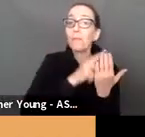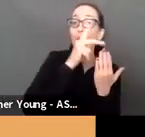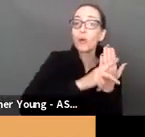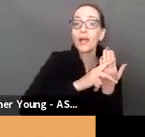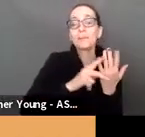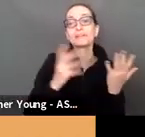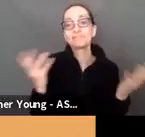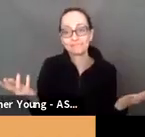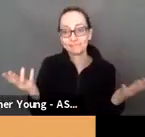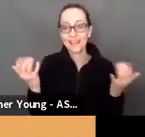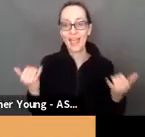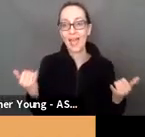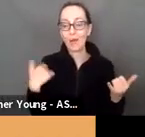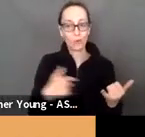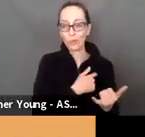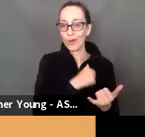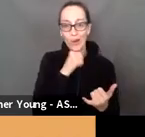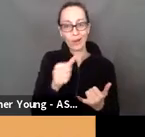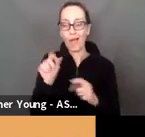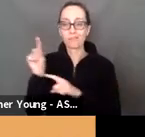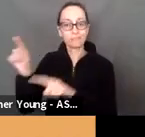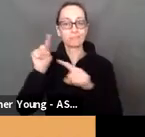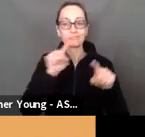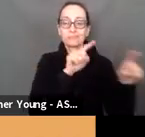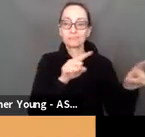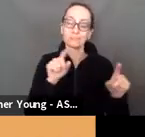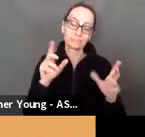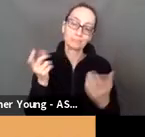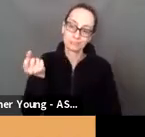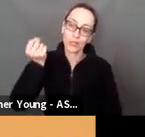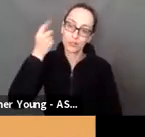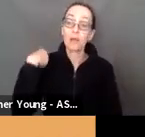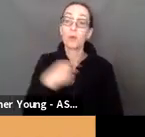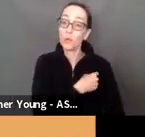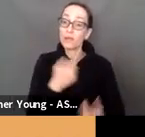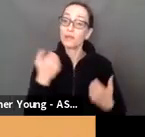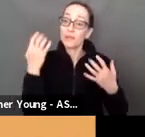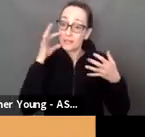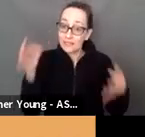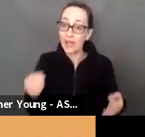so. So we have been putting together a series of webinars here at